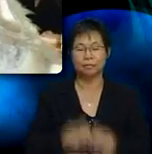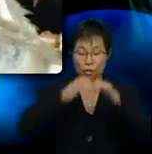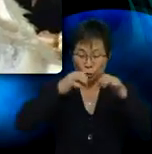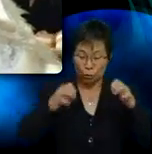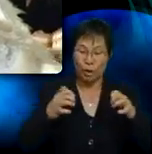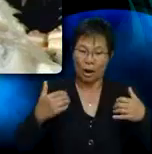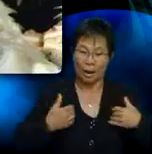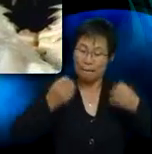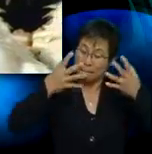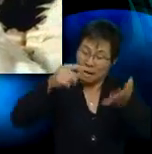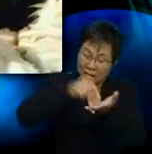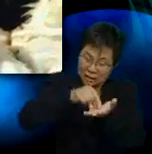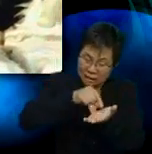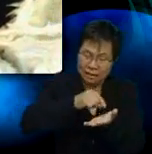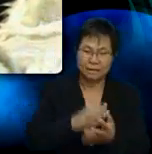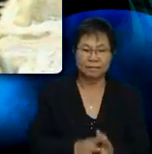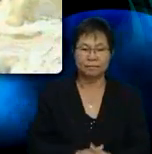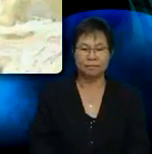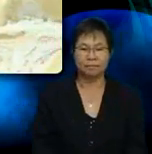A durian has many seeds.